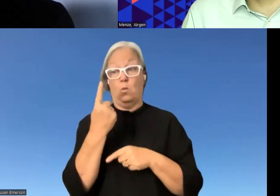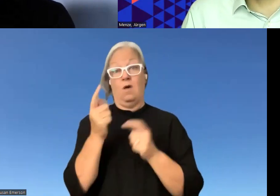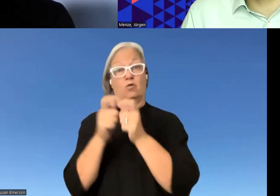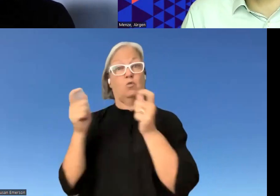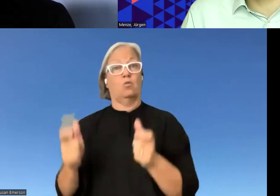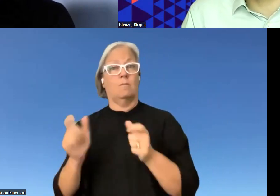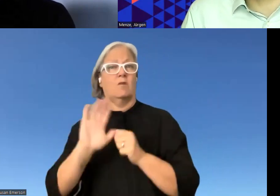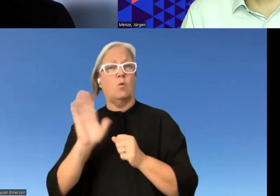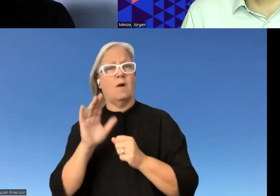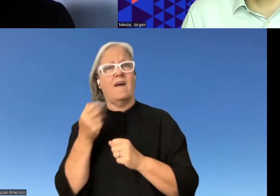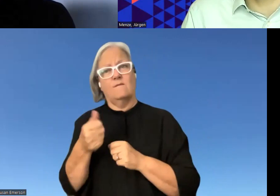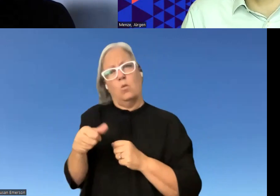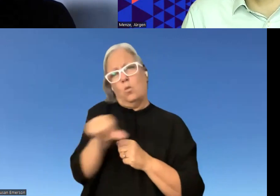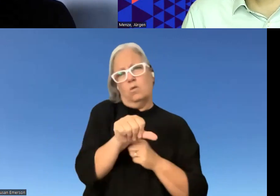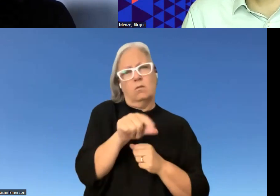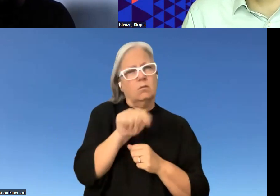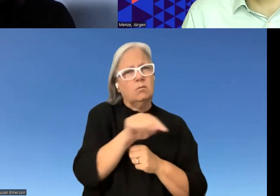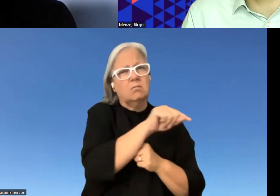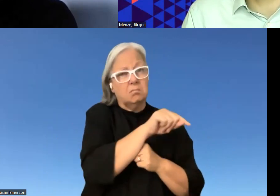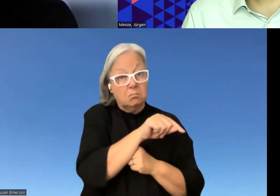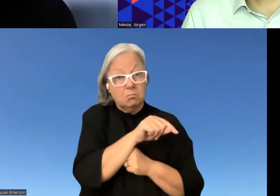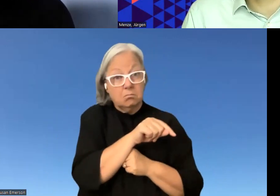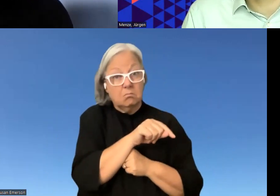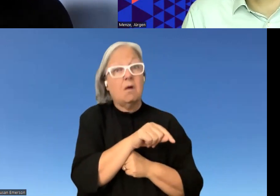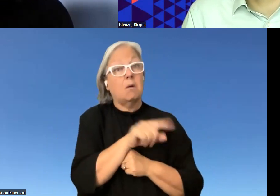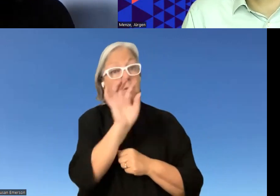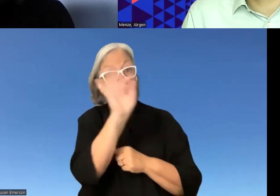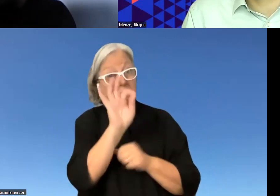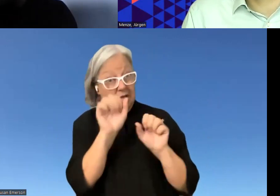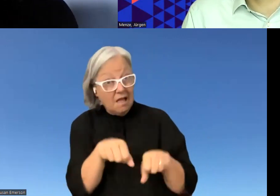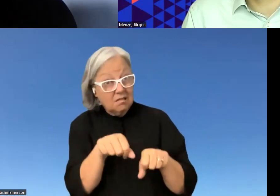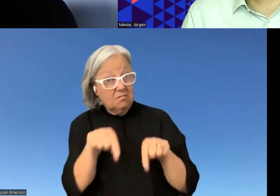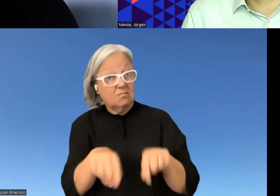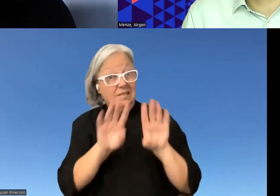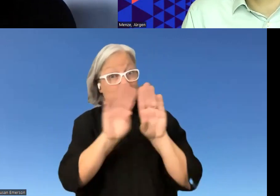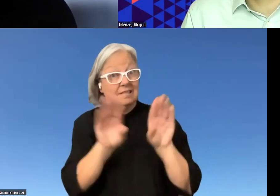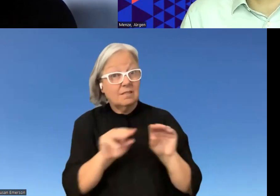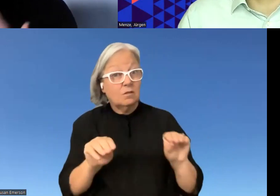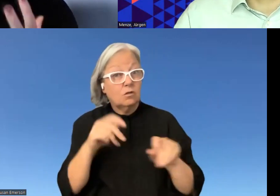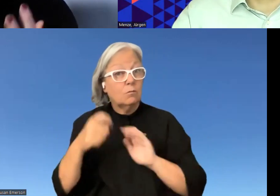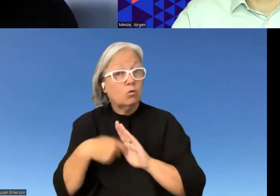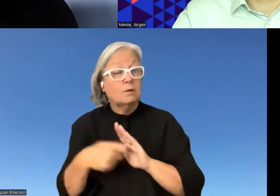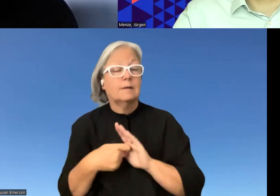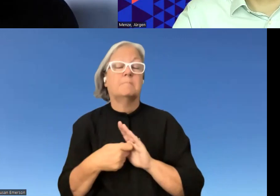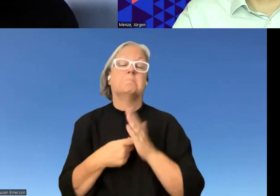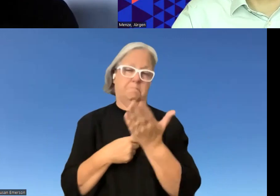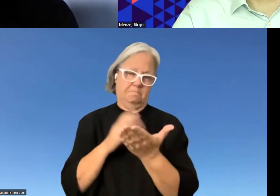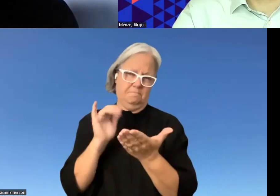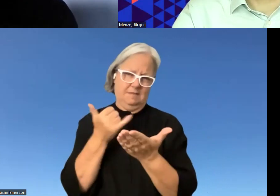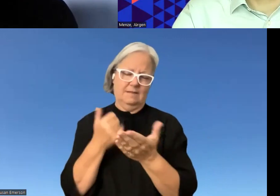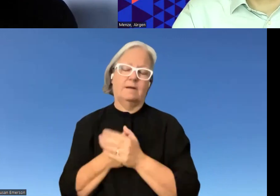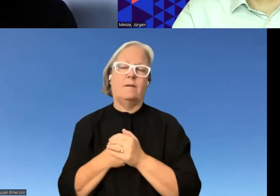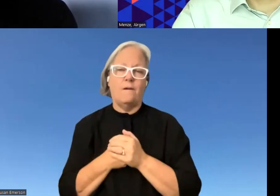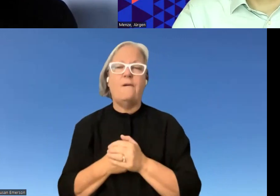that something that would be eligible in the Zero project? The answer is yes. So any kind of